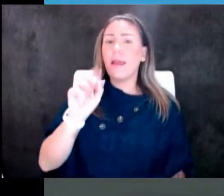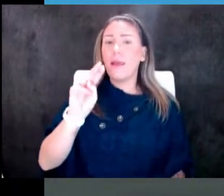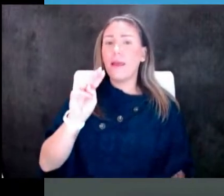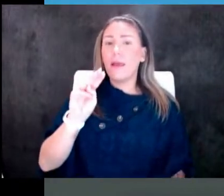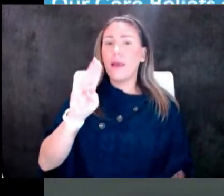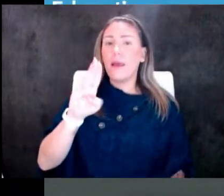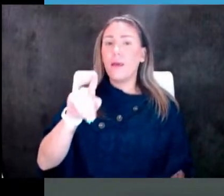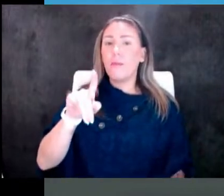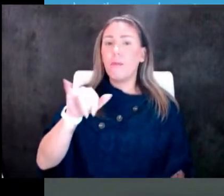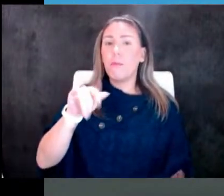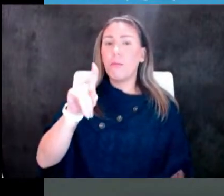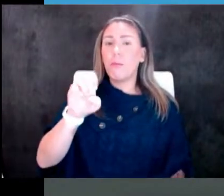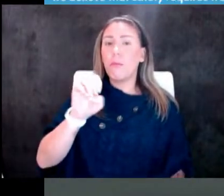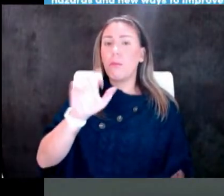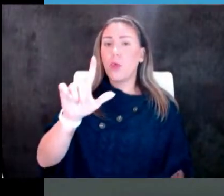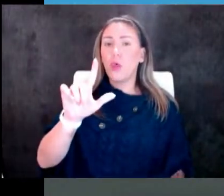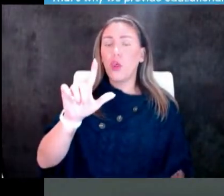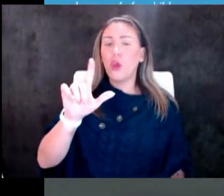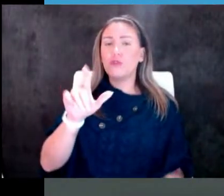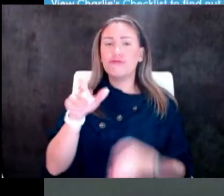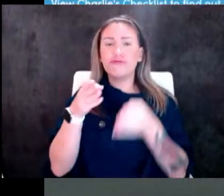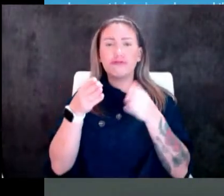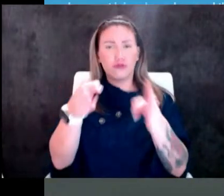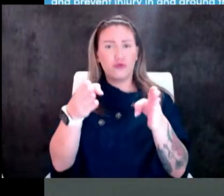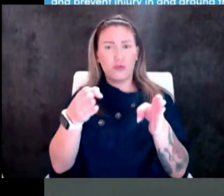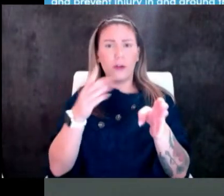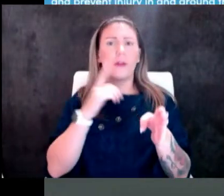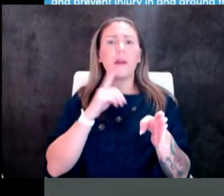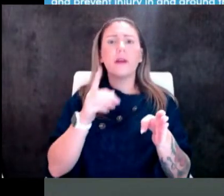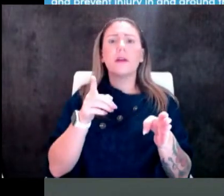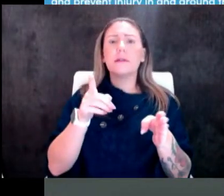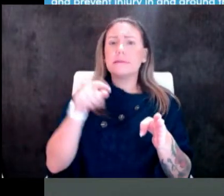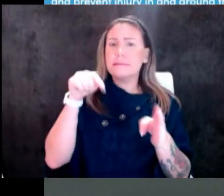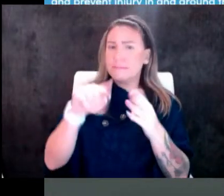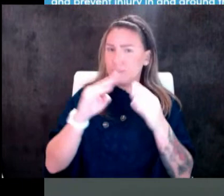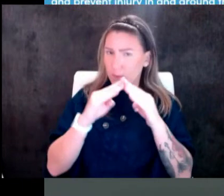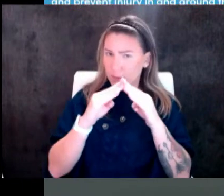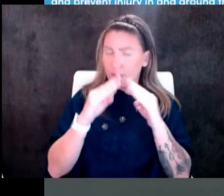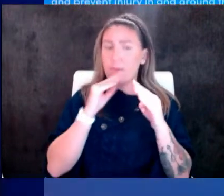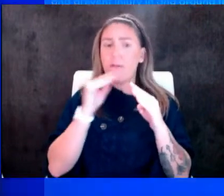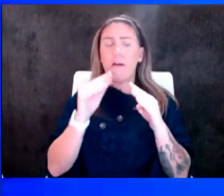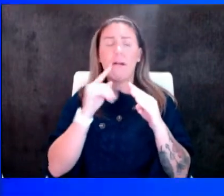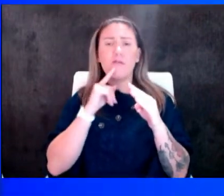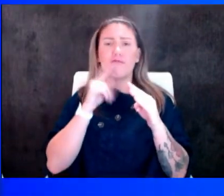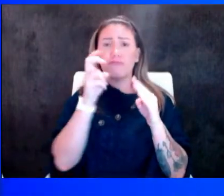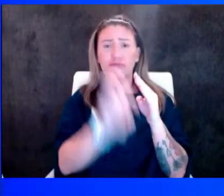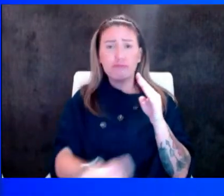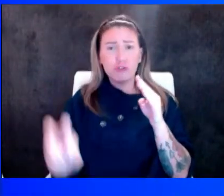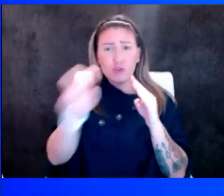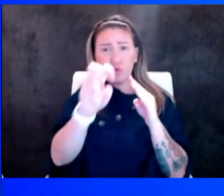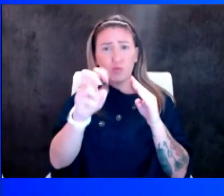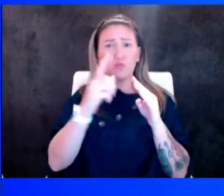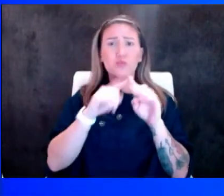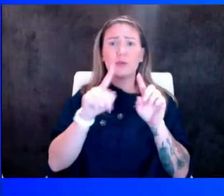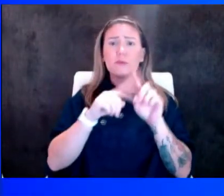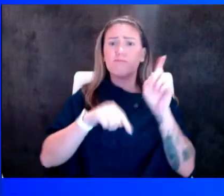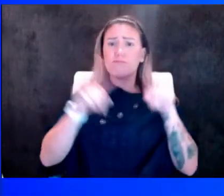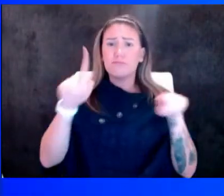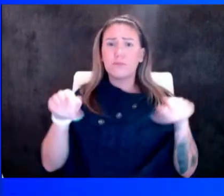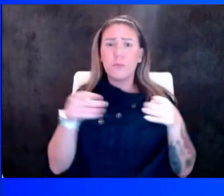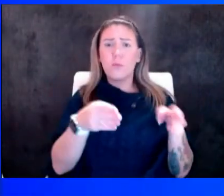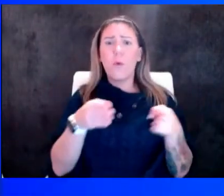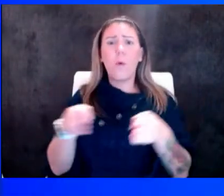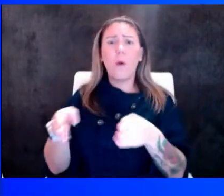downtown. So you can actually schedule a tour. They have great demonstrations of different ways children can be injured in the home and